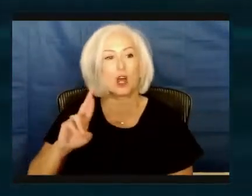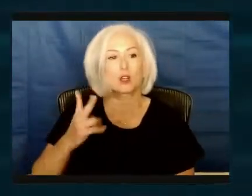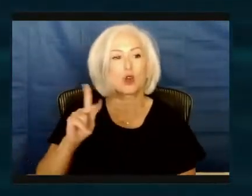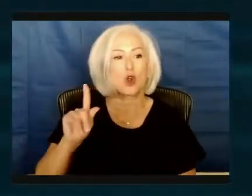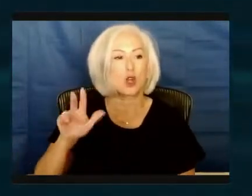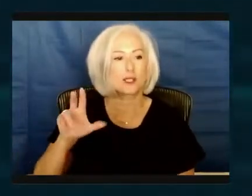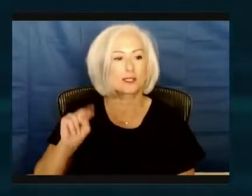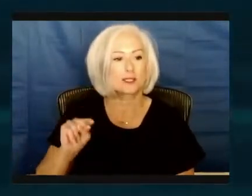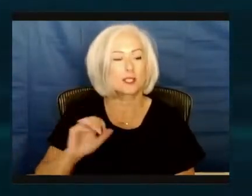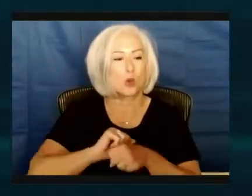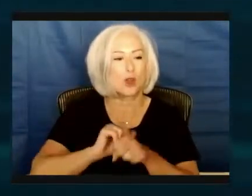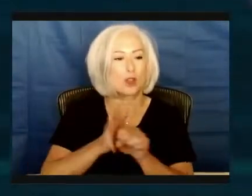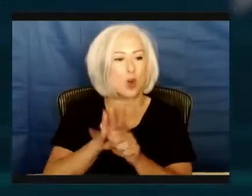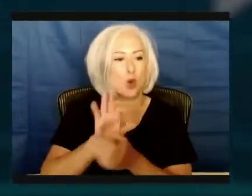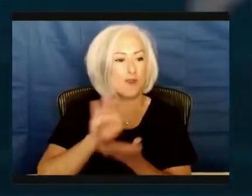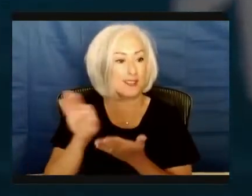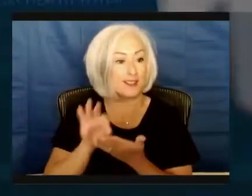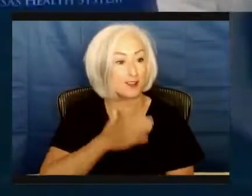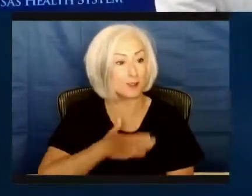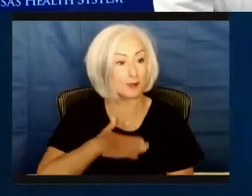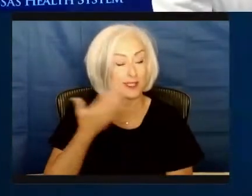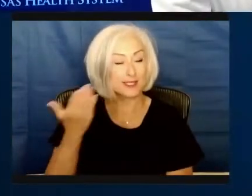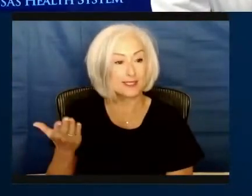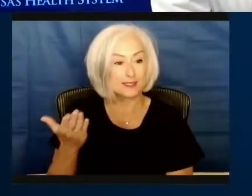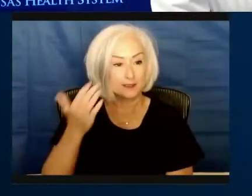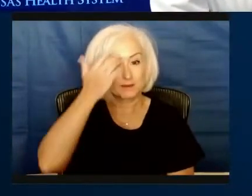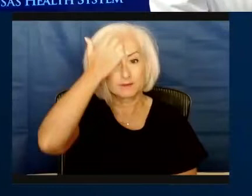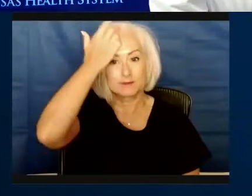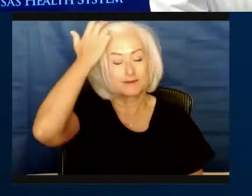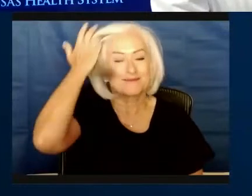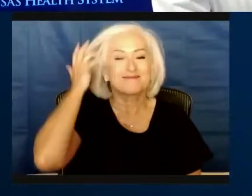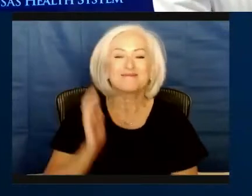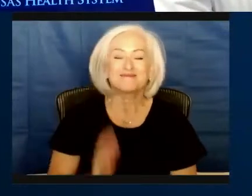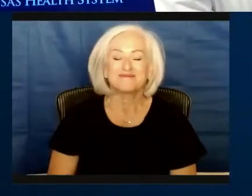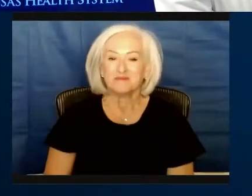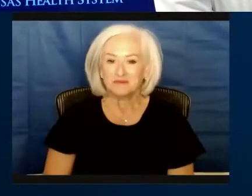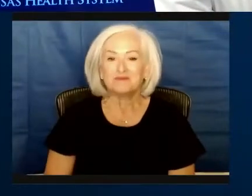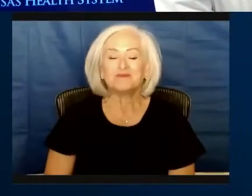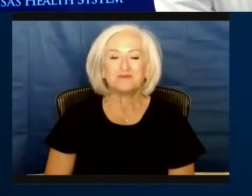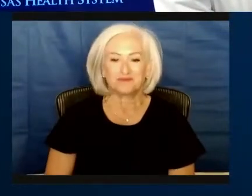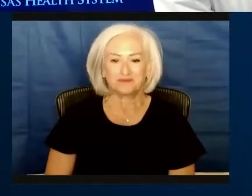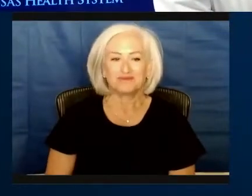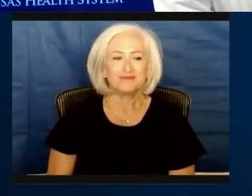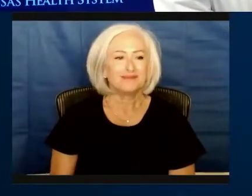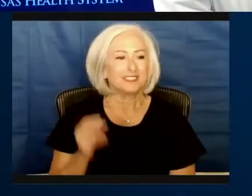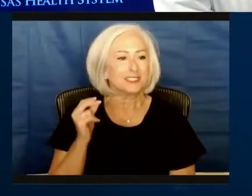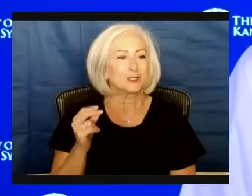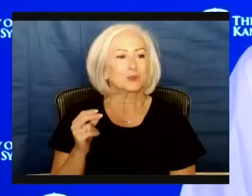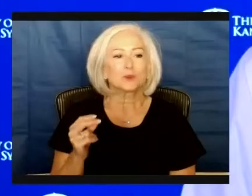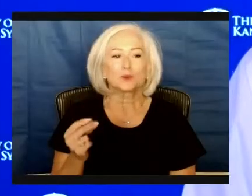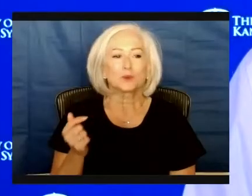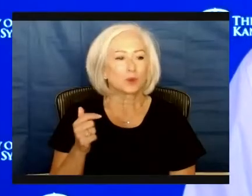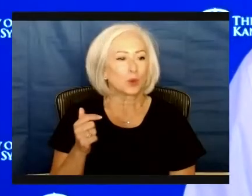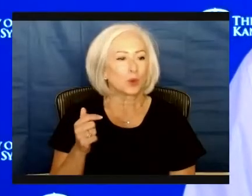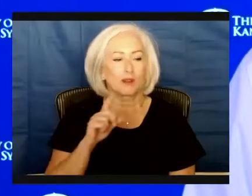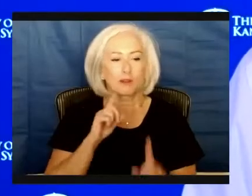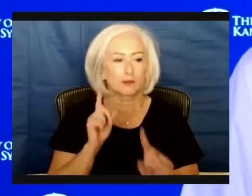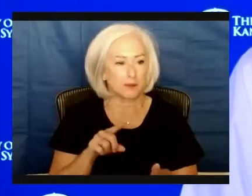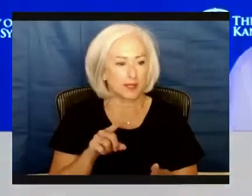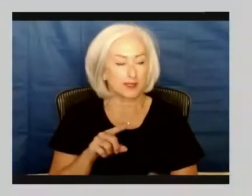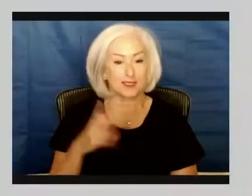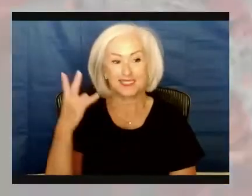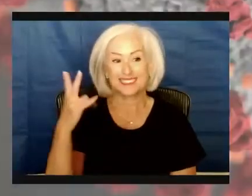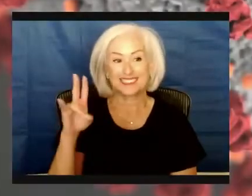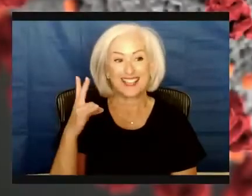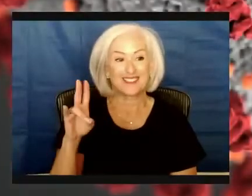disease doctor, medical director, infection prevention and control, and all those other words. Hawk. Yeah, just a quick segue to this. But 17 active